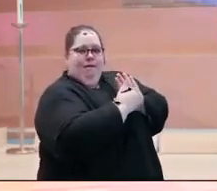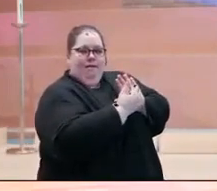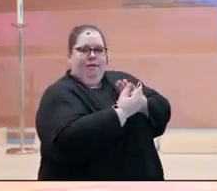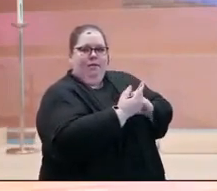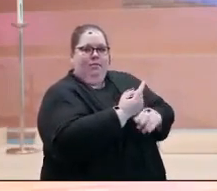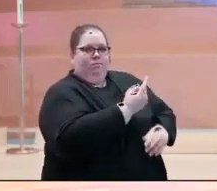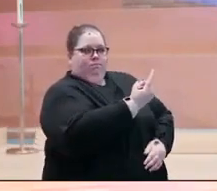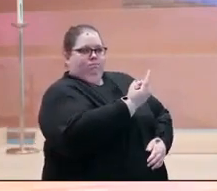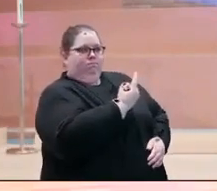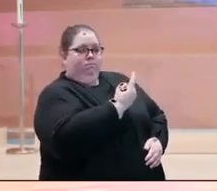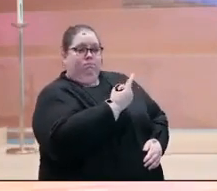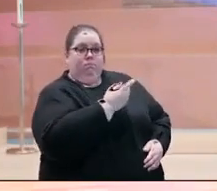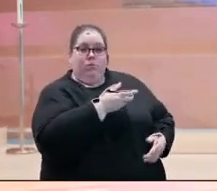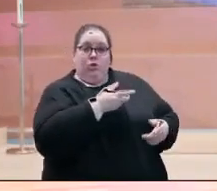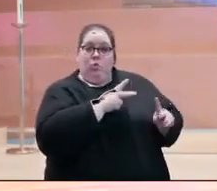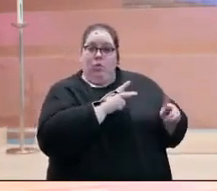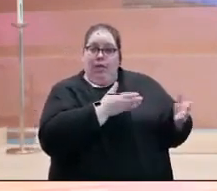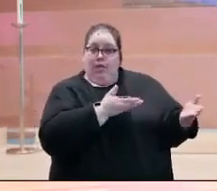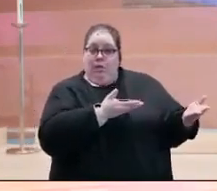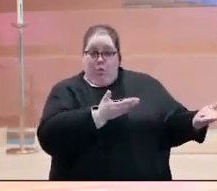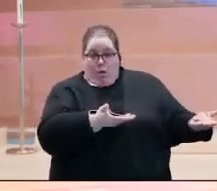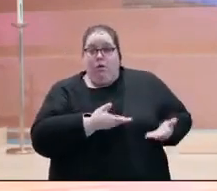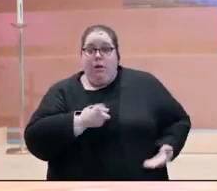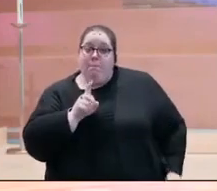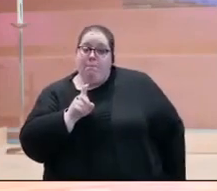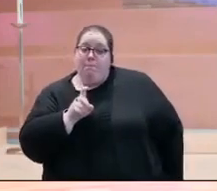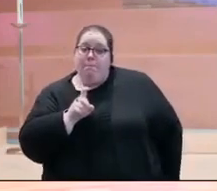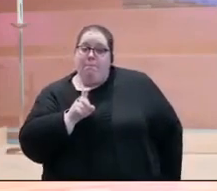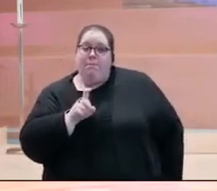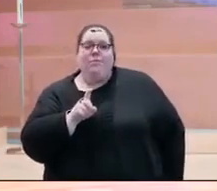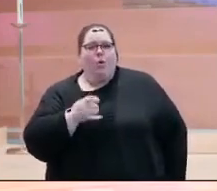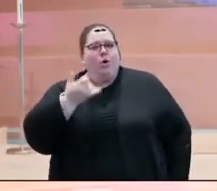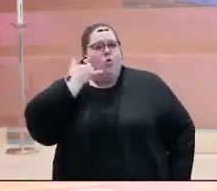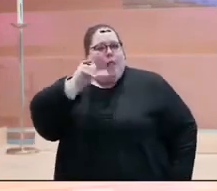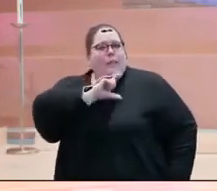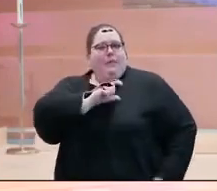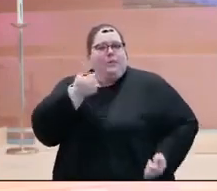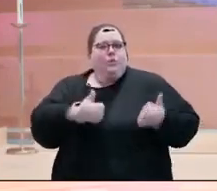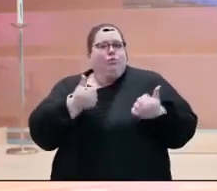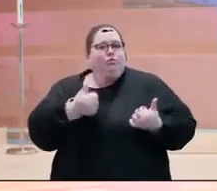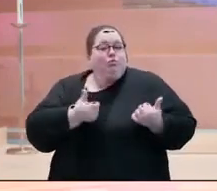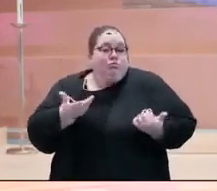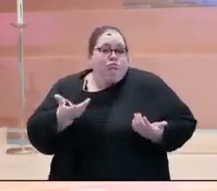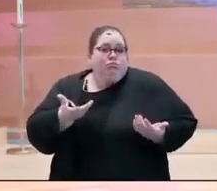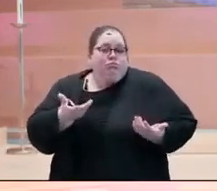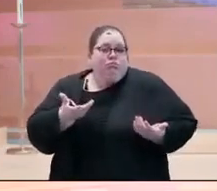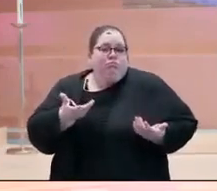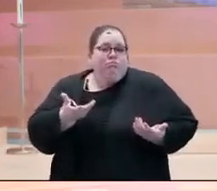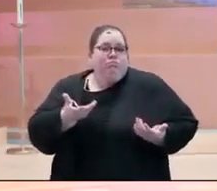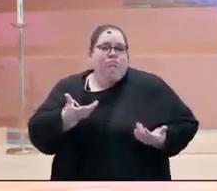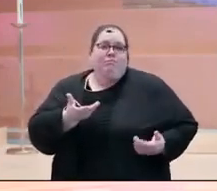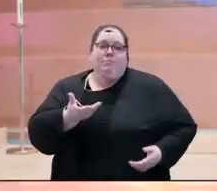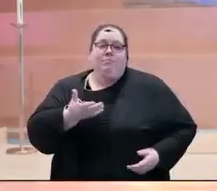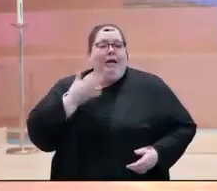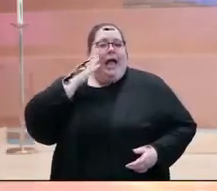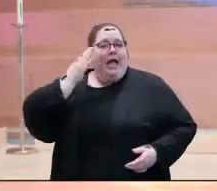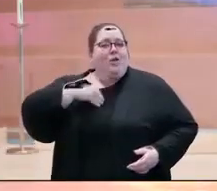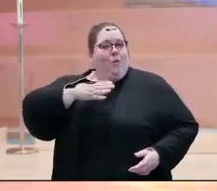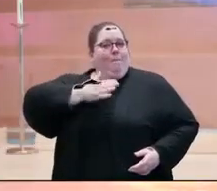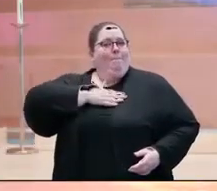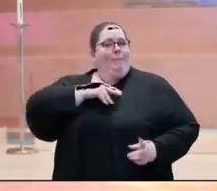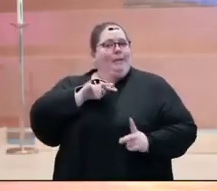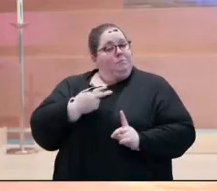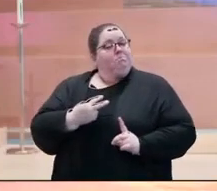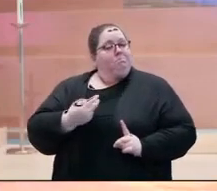house, are you letting them in? Or are you calling the cops? I know where I fall, right?